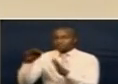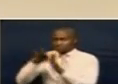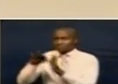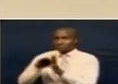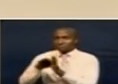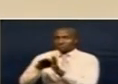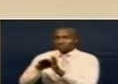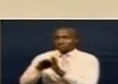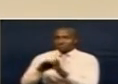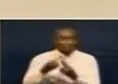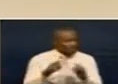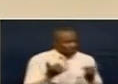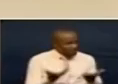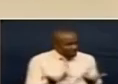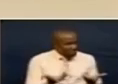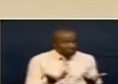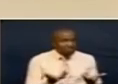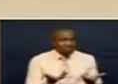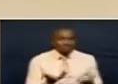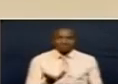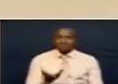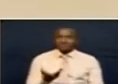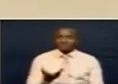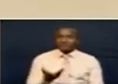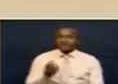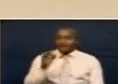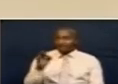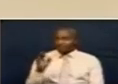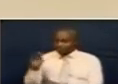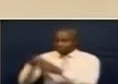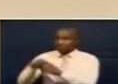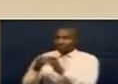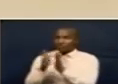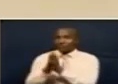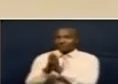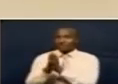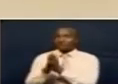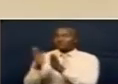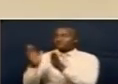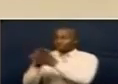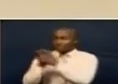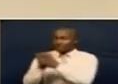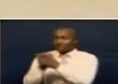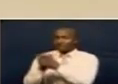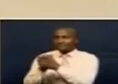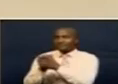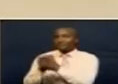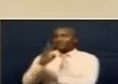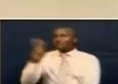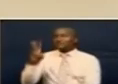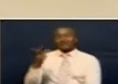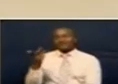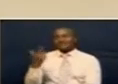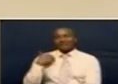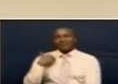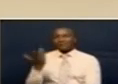misfit, an outcast. Politically, if you associate yourself with Jubilee in Western, you look at numbers. Just send anybody there